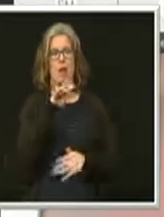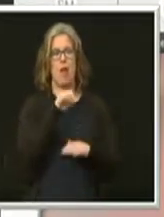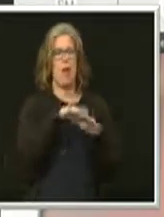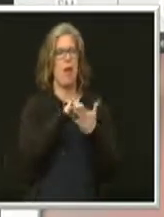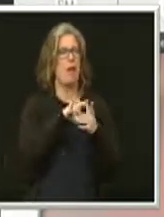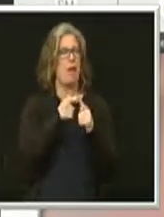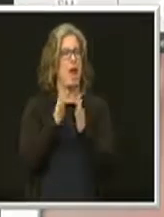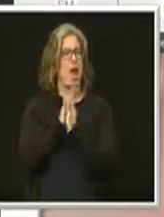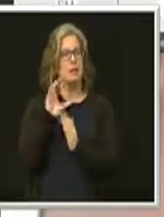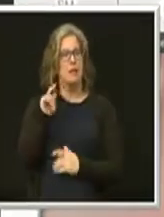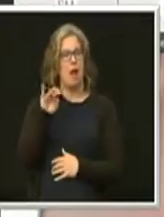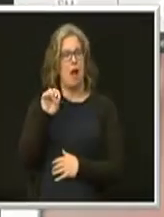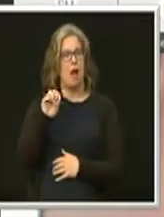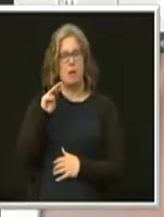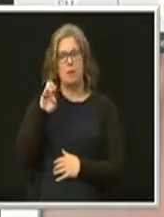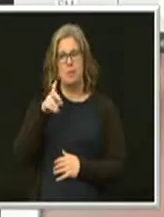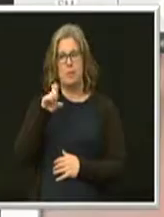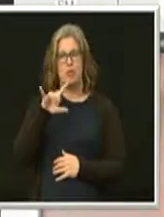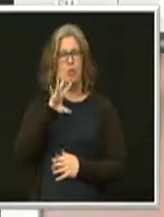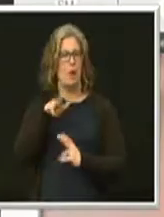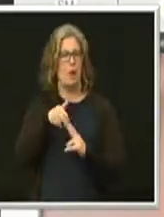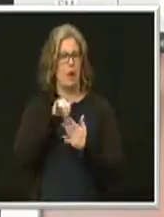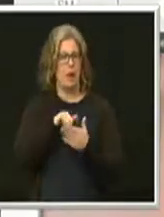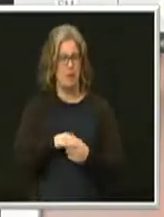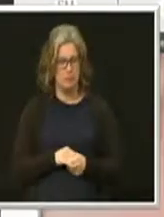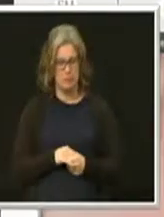Connie Mendel to come on and talk to us about it.